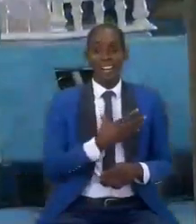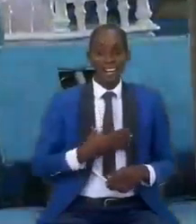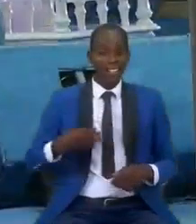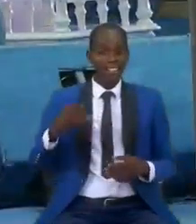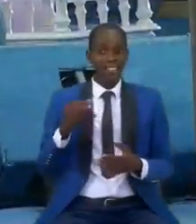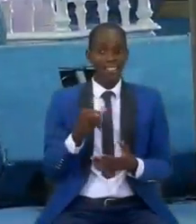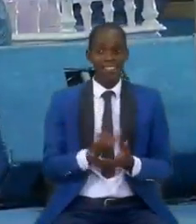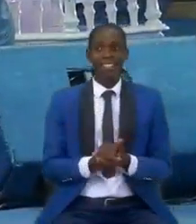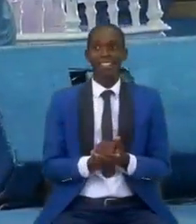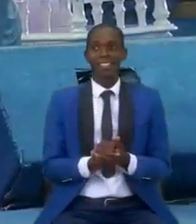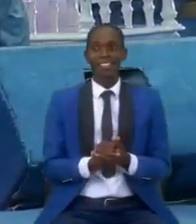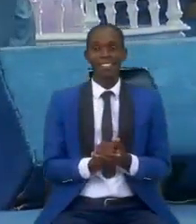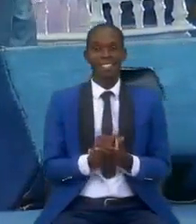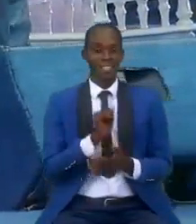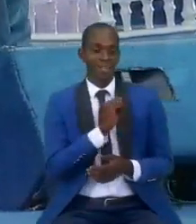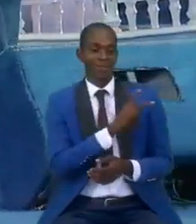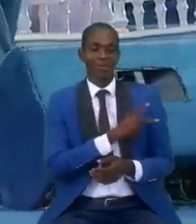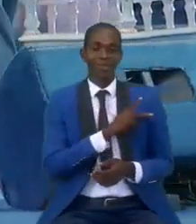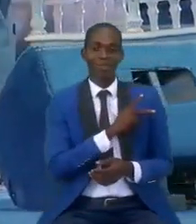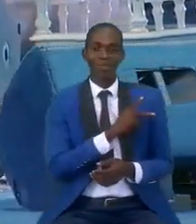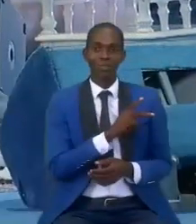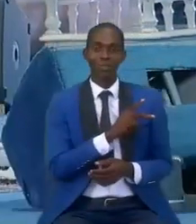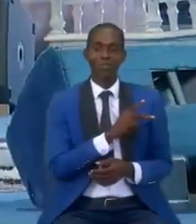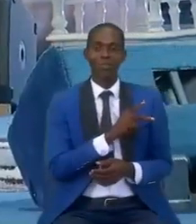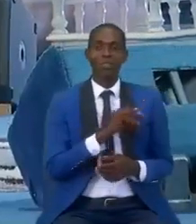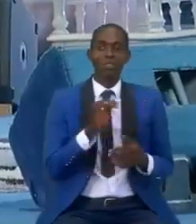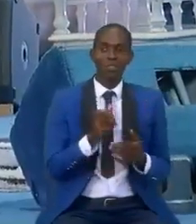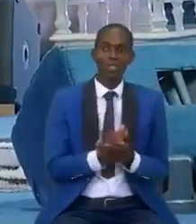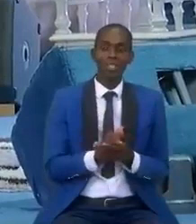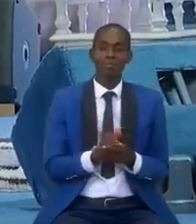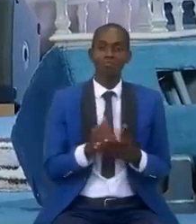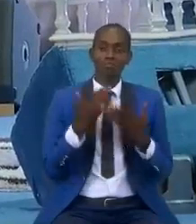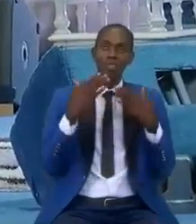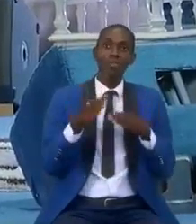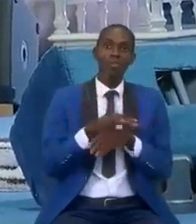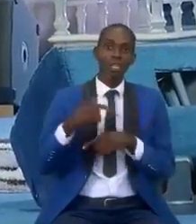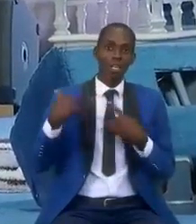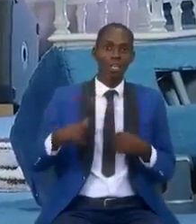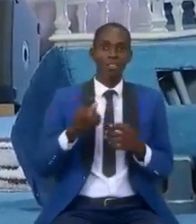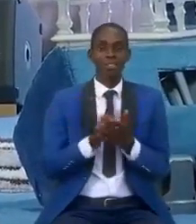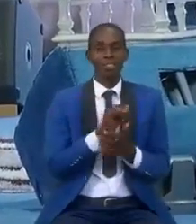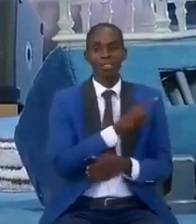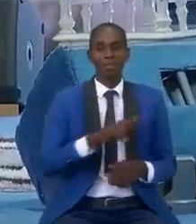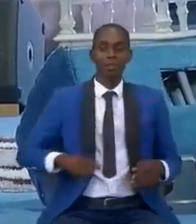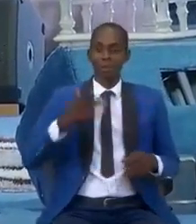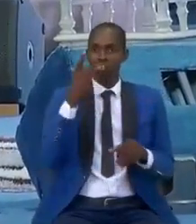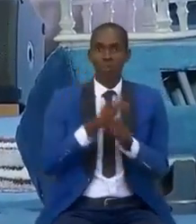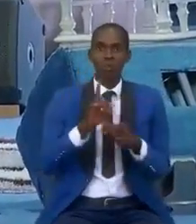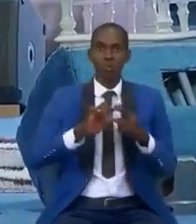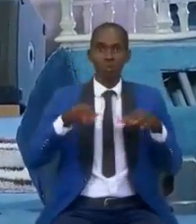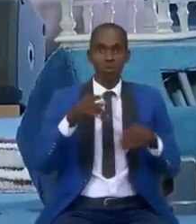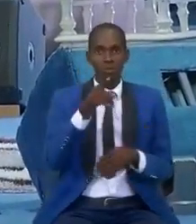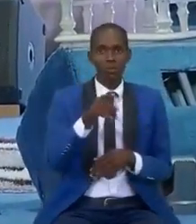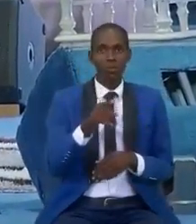Lord himself will give you come out of the great things the Lord will